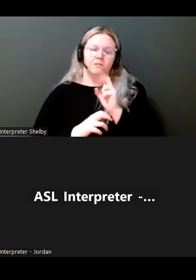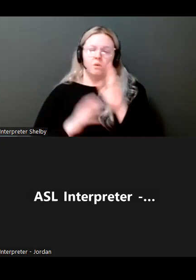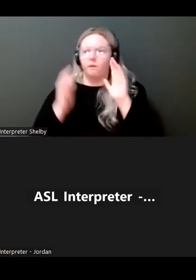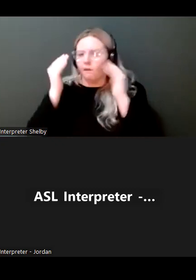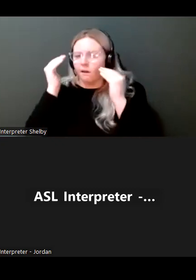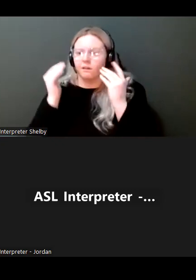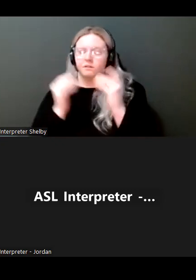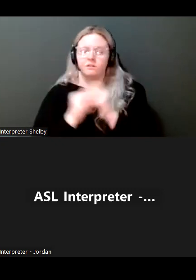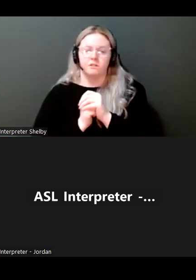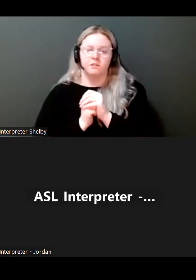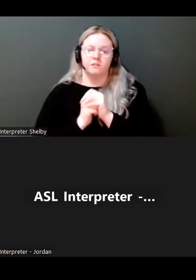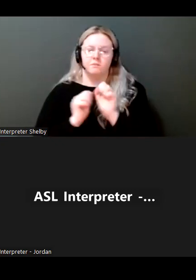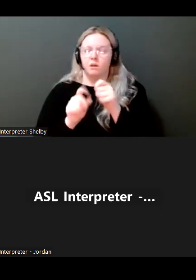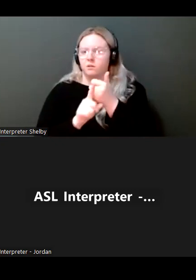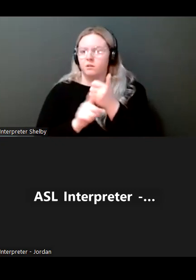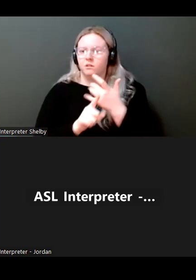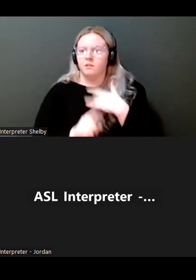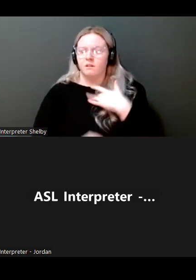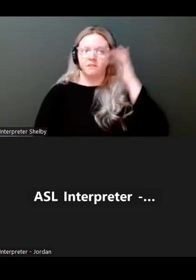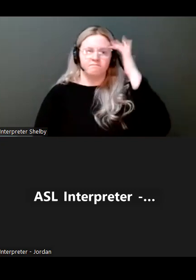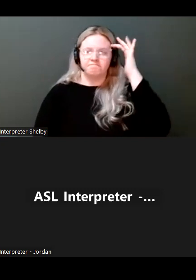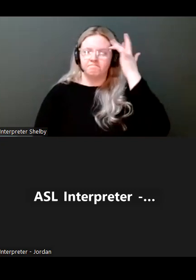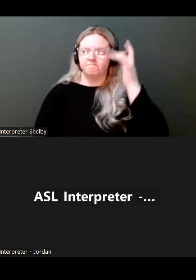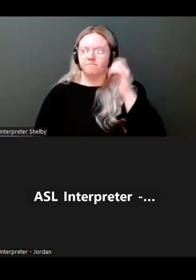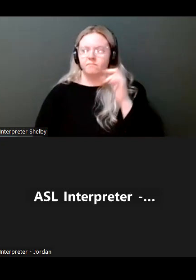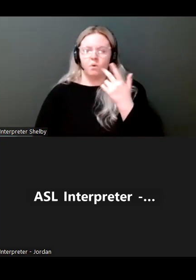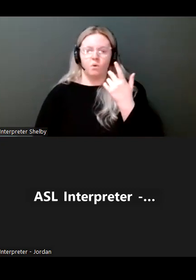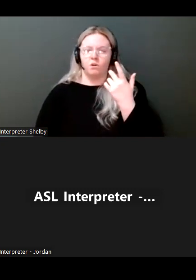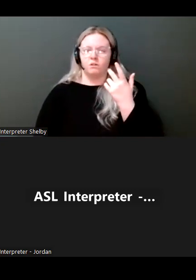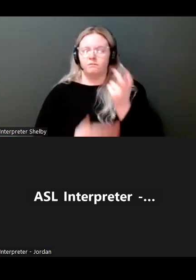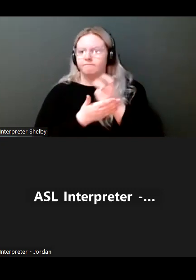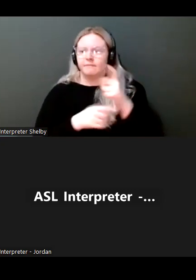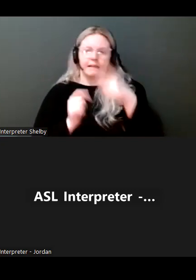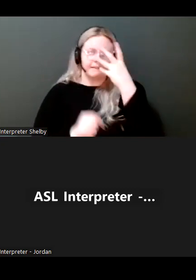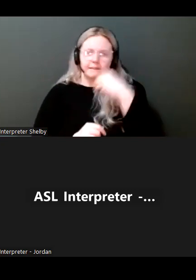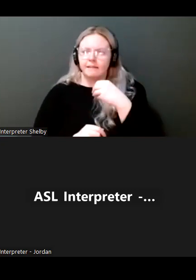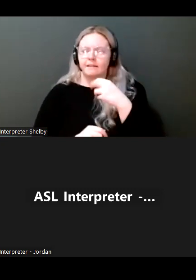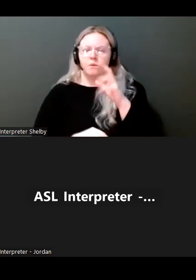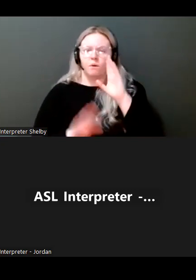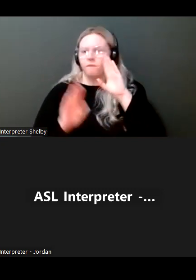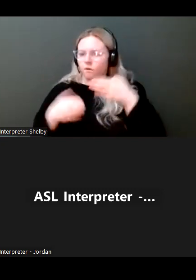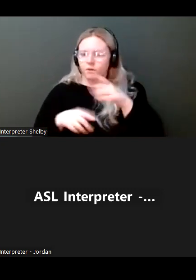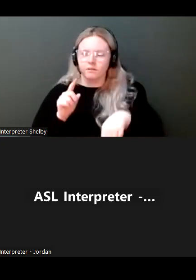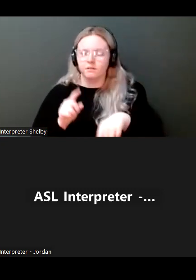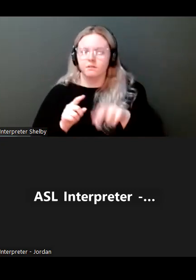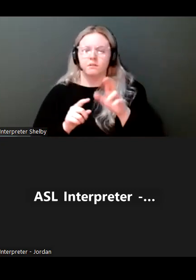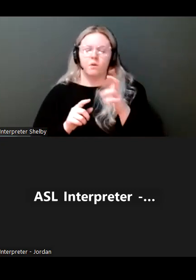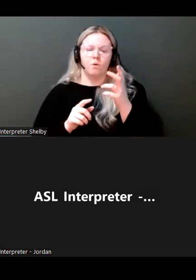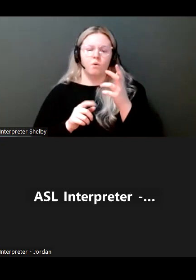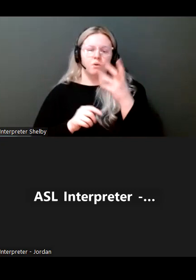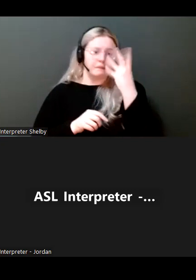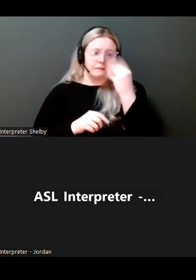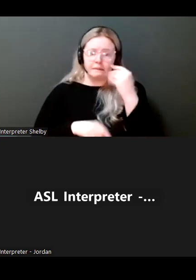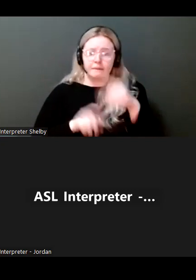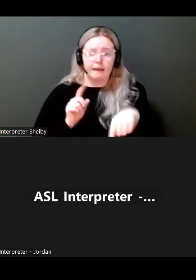anxious. It could be that you're agitated or restless or have trouble thinking and concentrating, or changes in your sleep and appetite so that